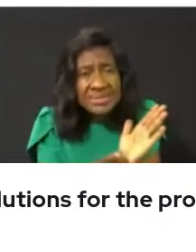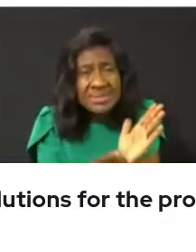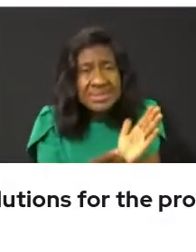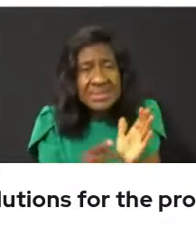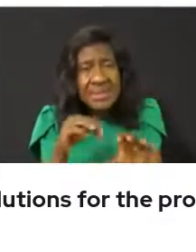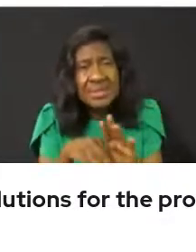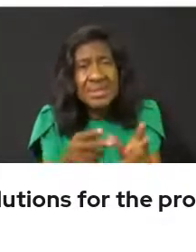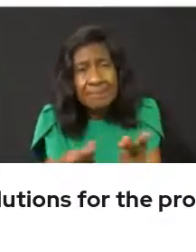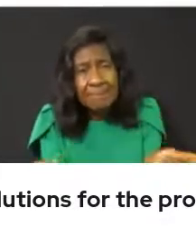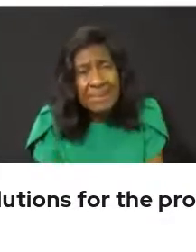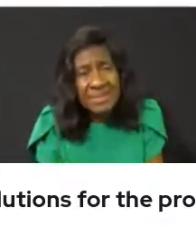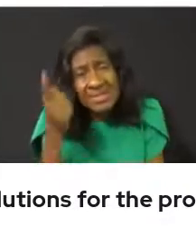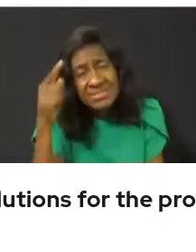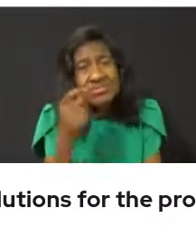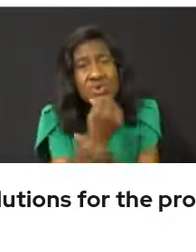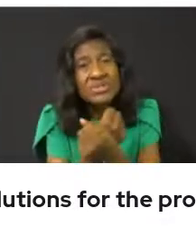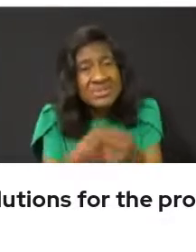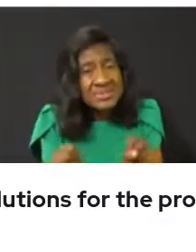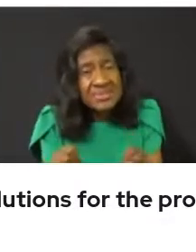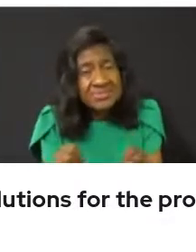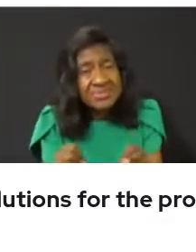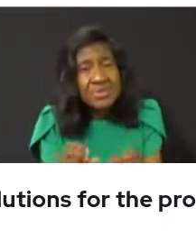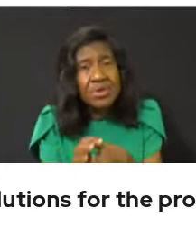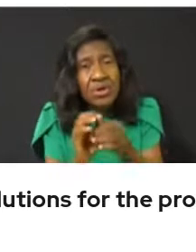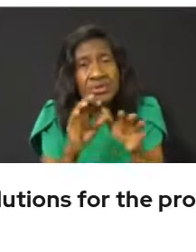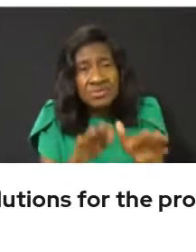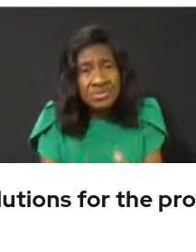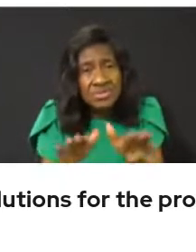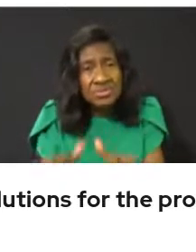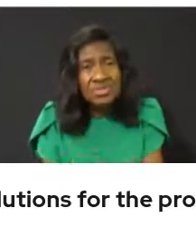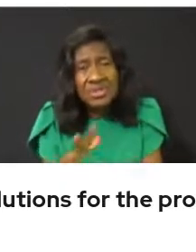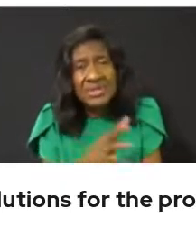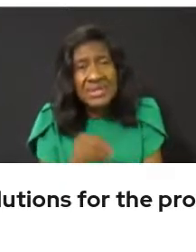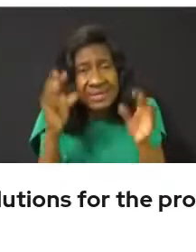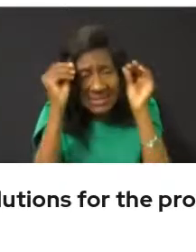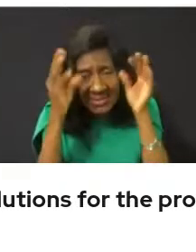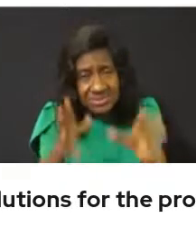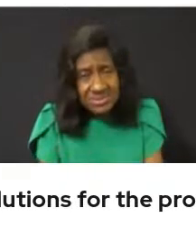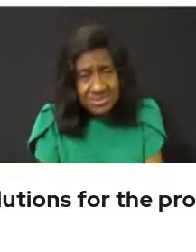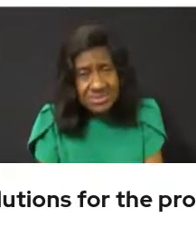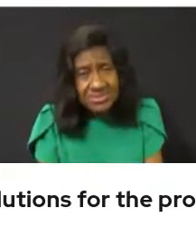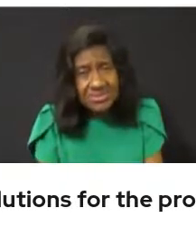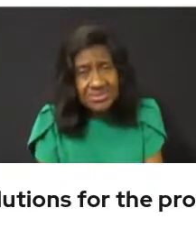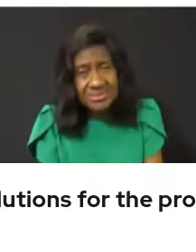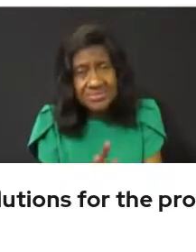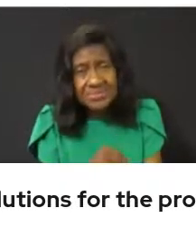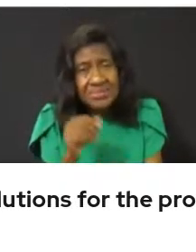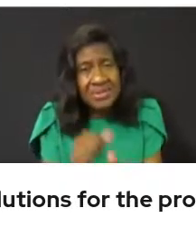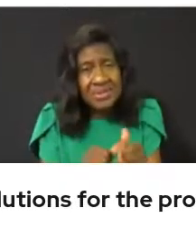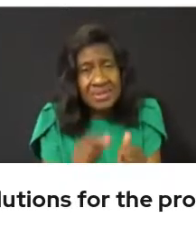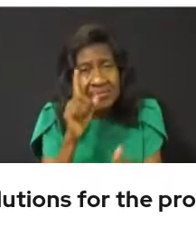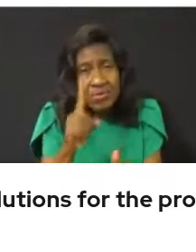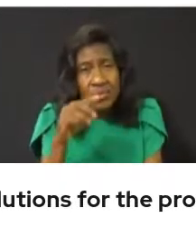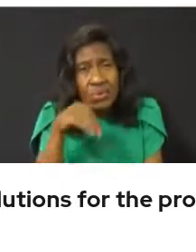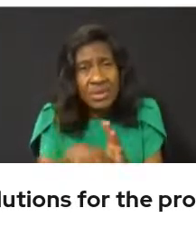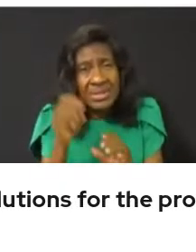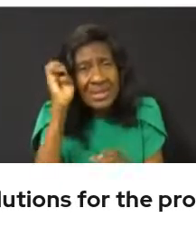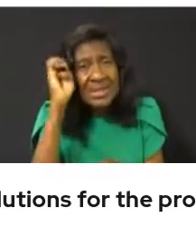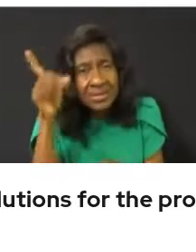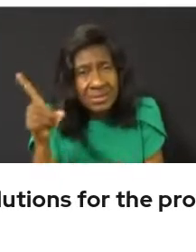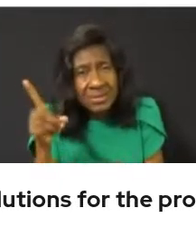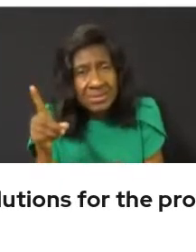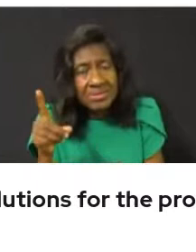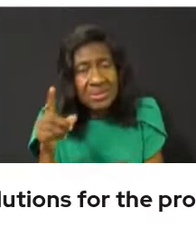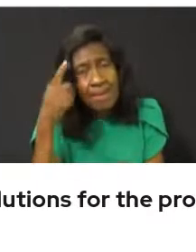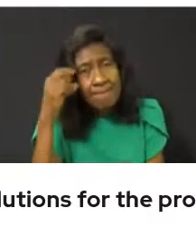children and our teachers and everyone involved in the education? Because without